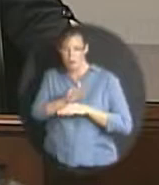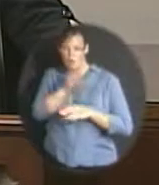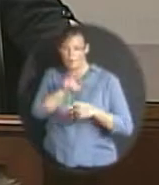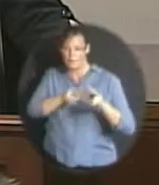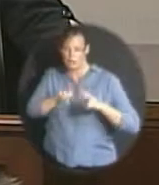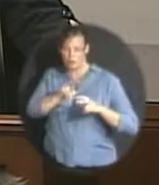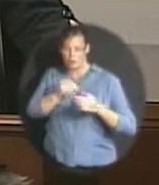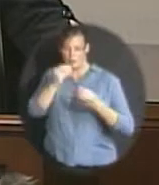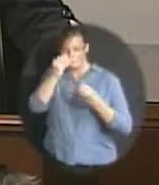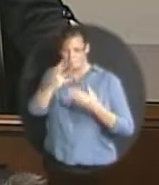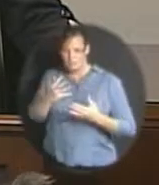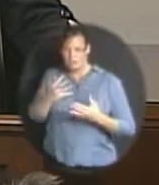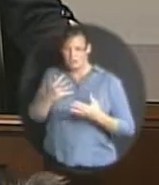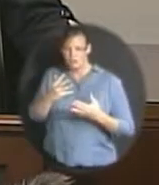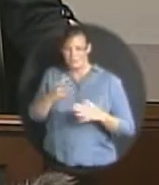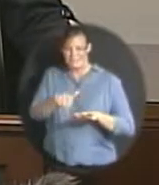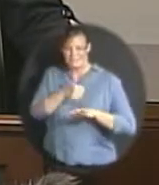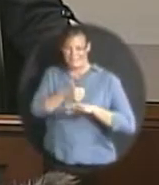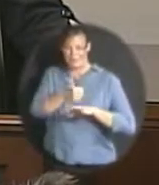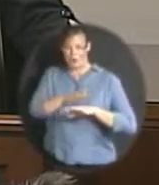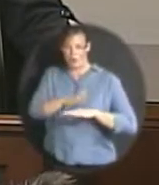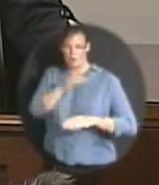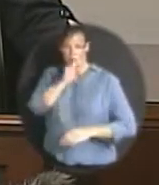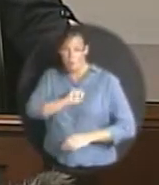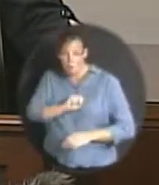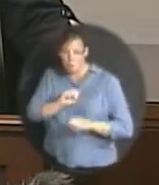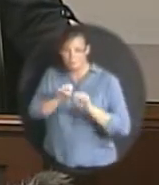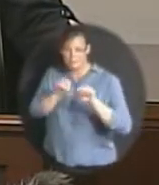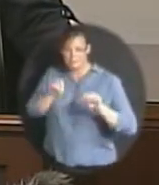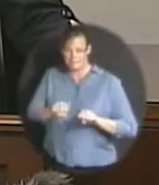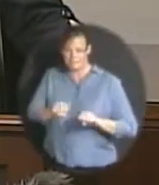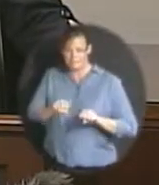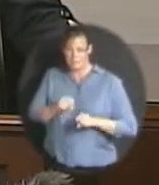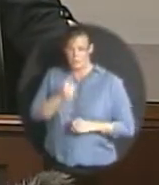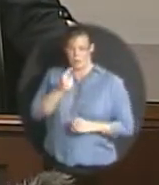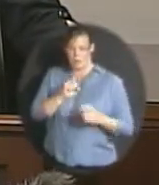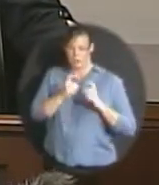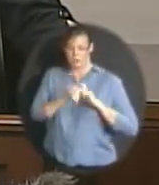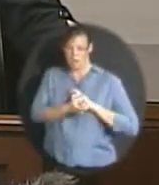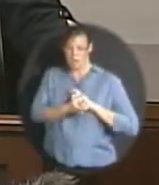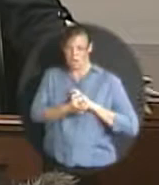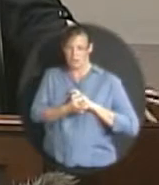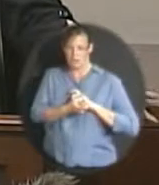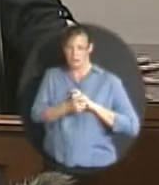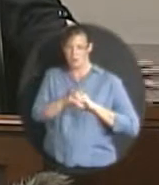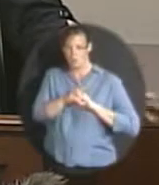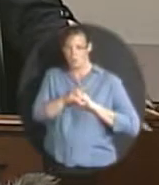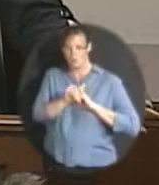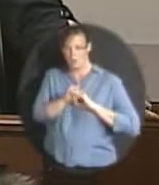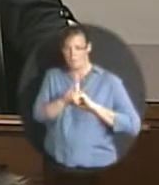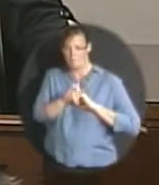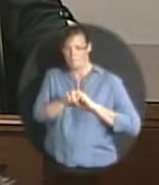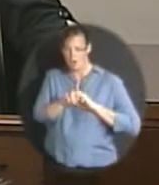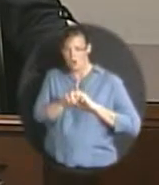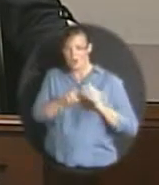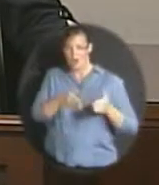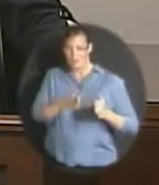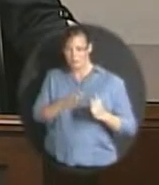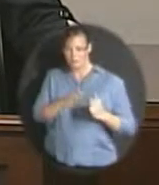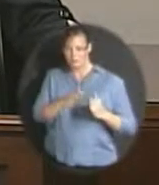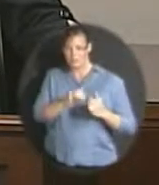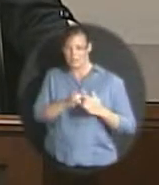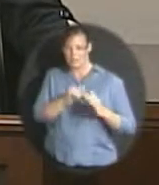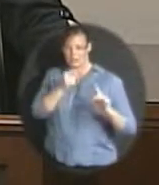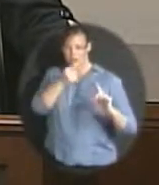at information set on the old system. The one change, though, that the waiver does allow for is